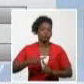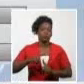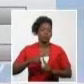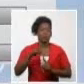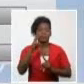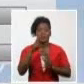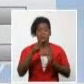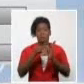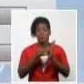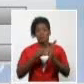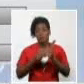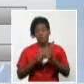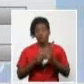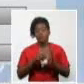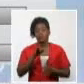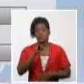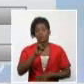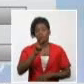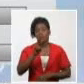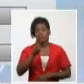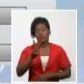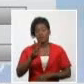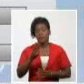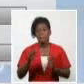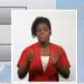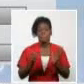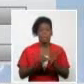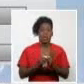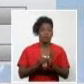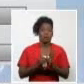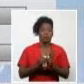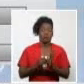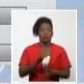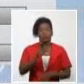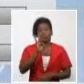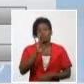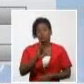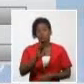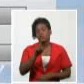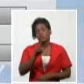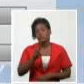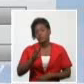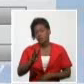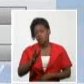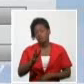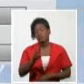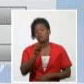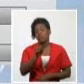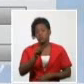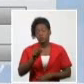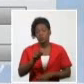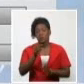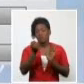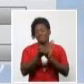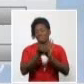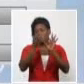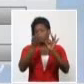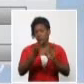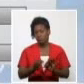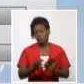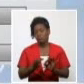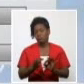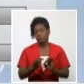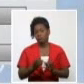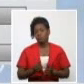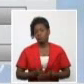complicated. I was watching the news, and it all reiterates the complexity of the